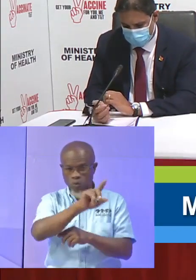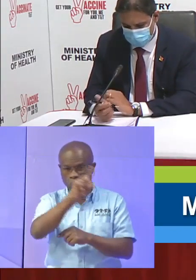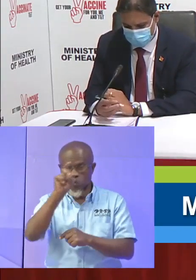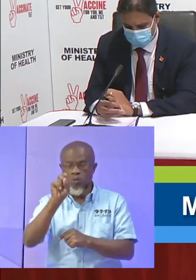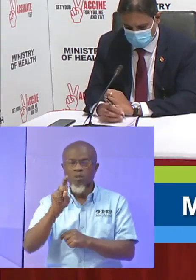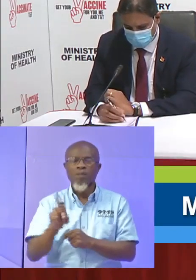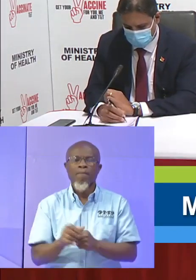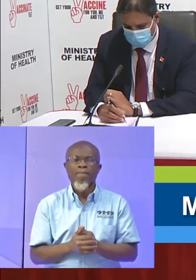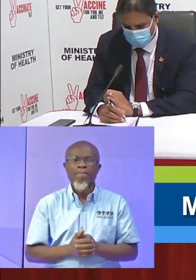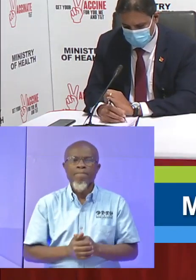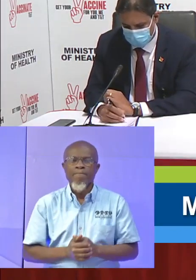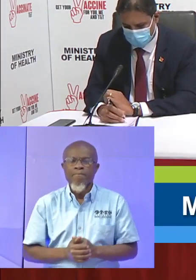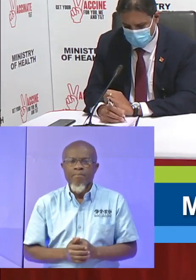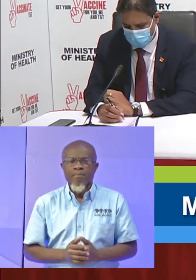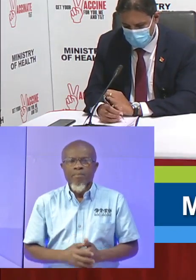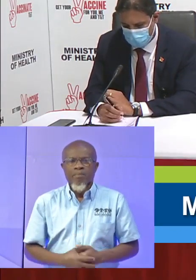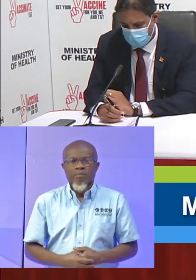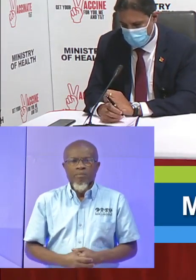morning.